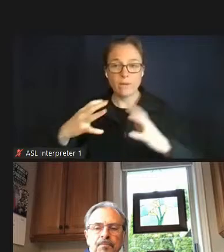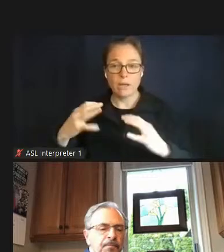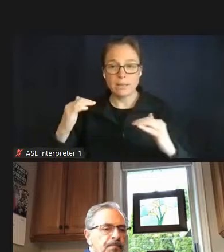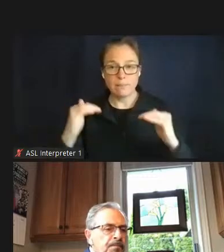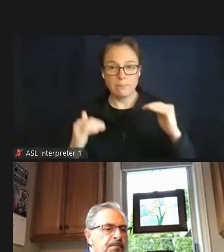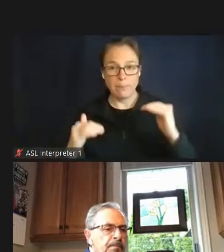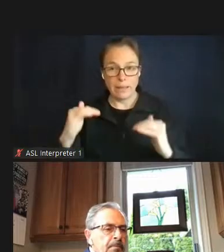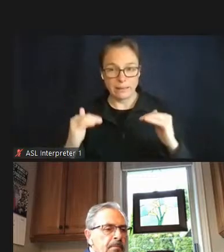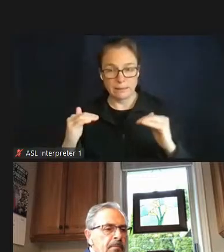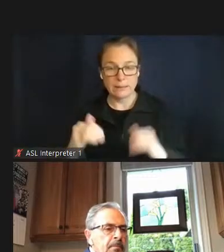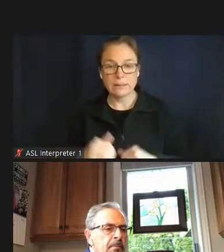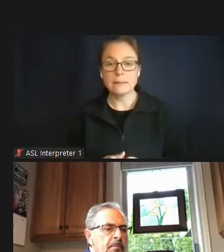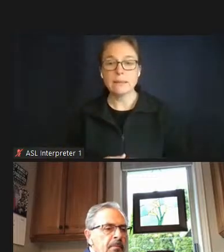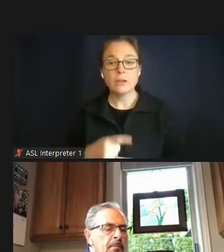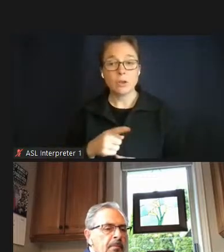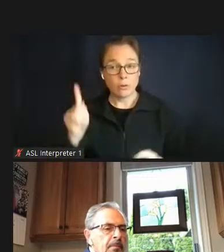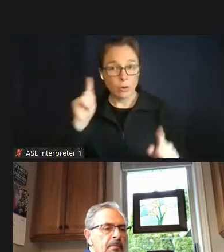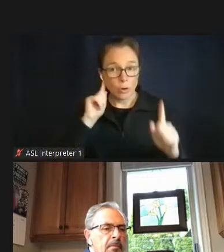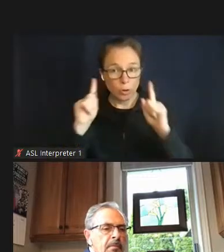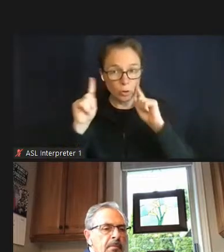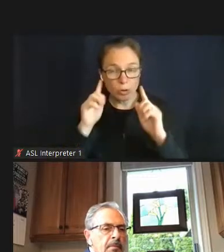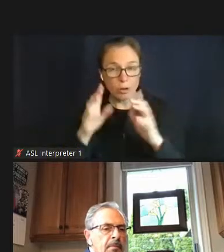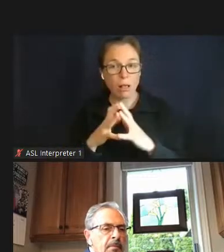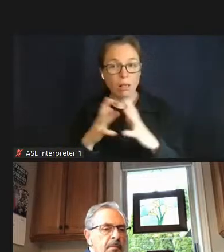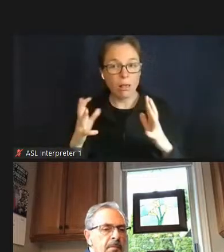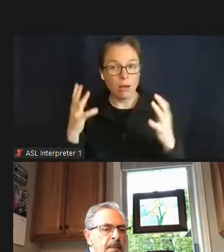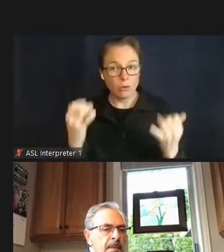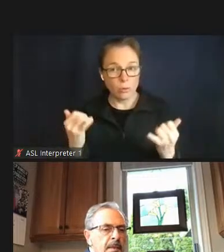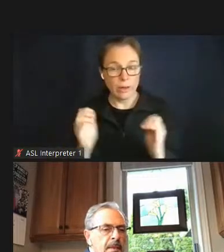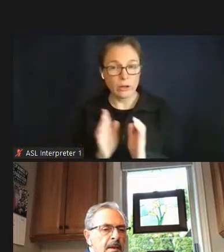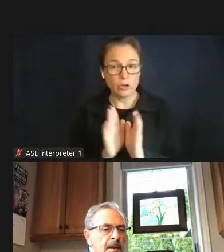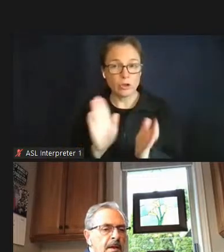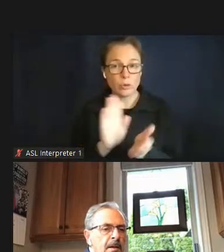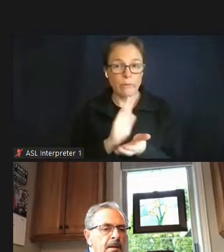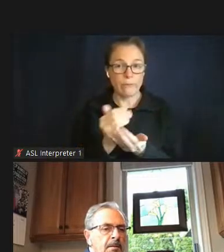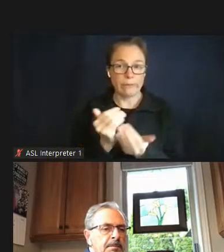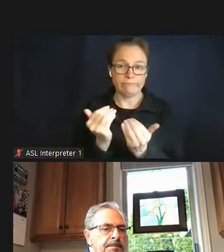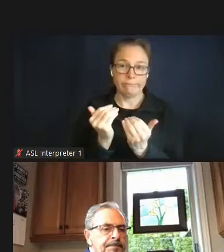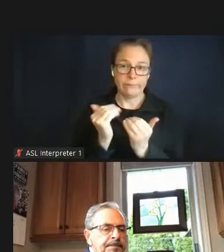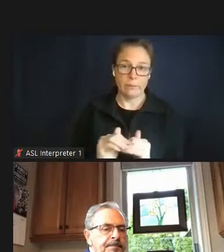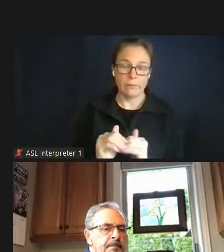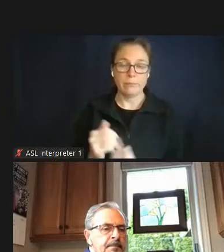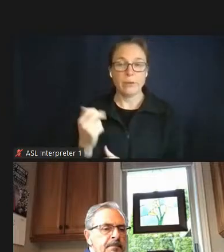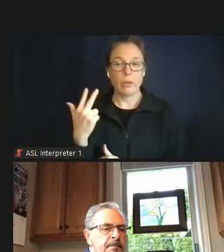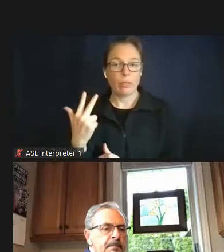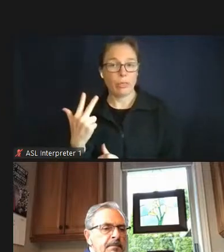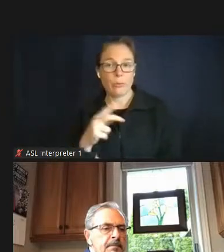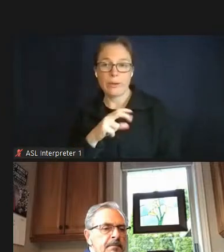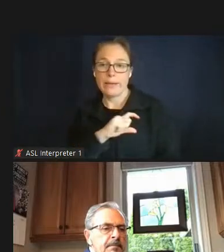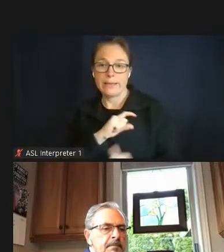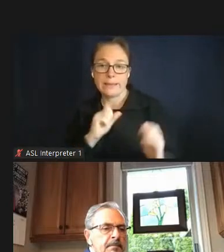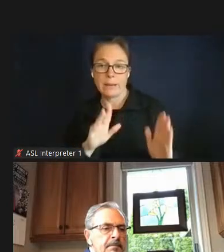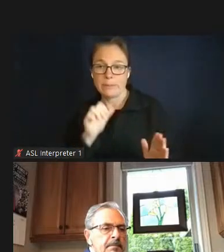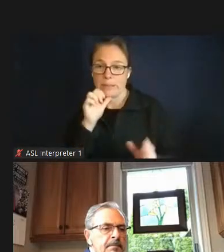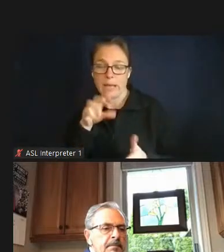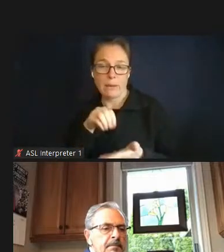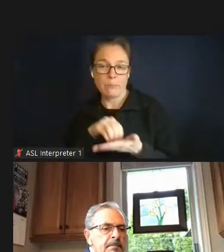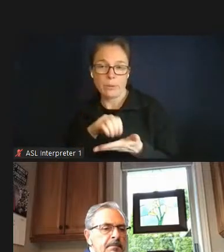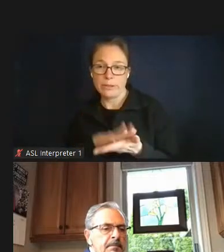But like many things you've heard tonight on the general fund constraints, those 3 deputies are not included in this proposed budget.